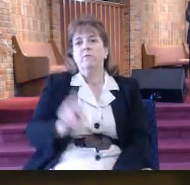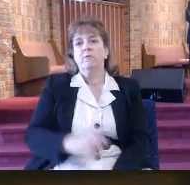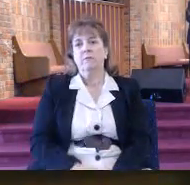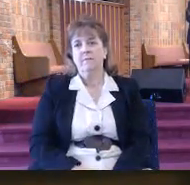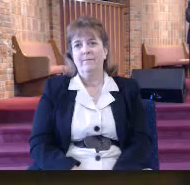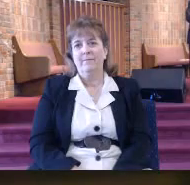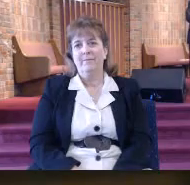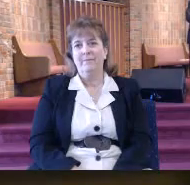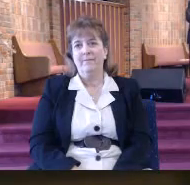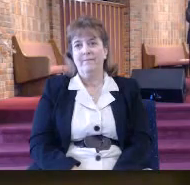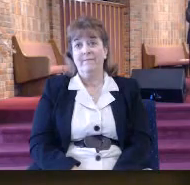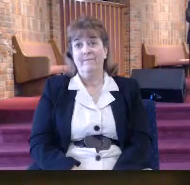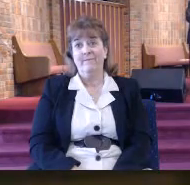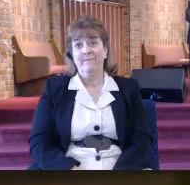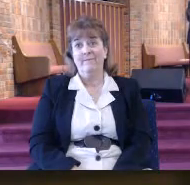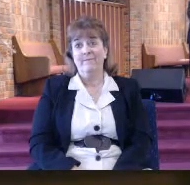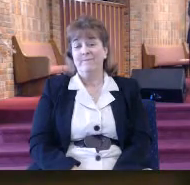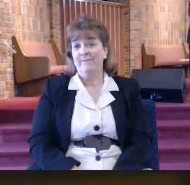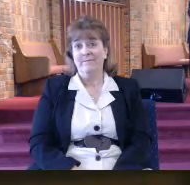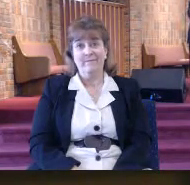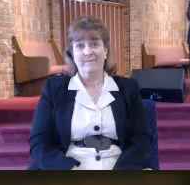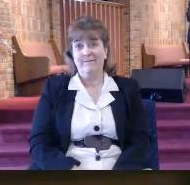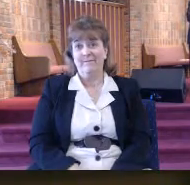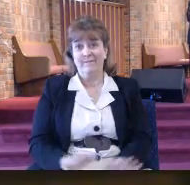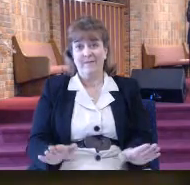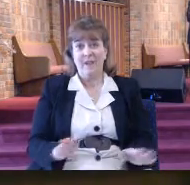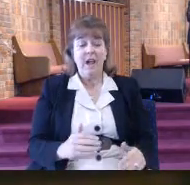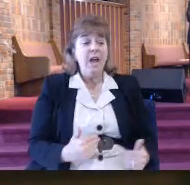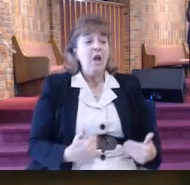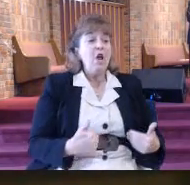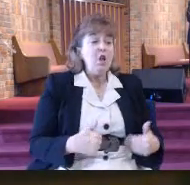I just got us all. Now, except for the very young.